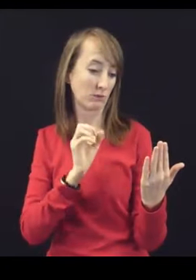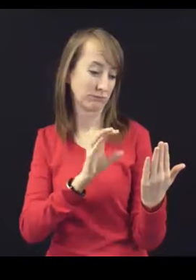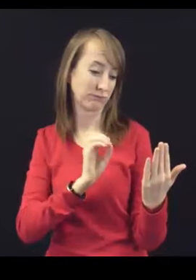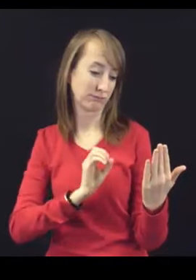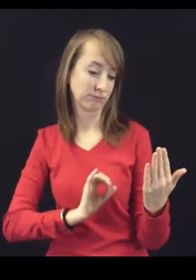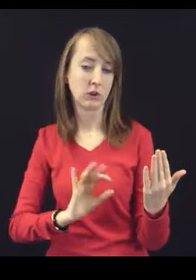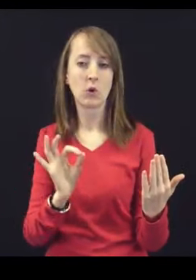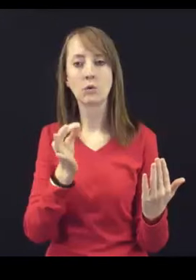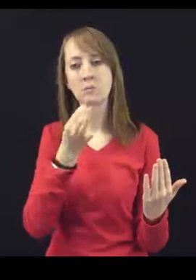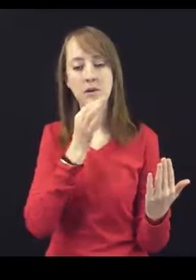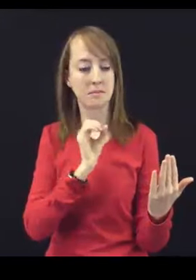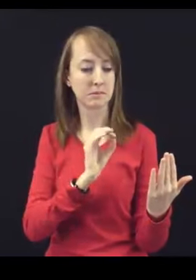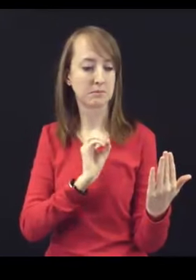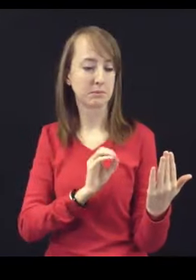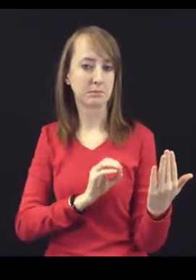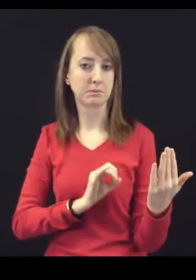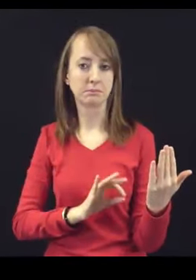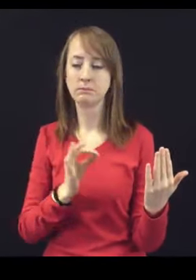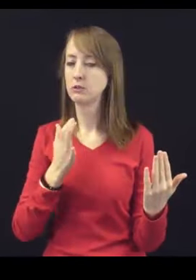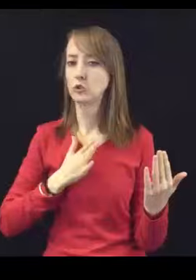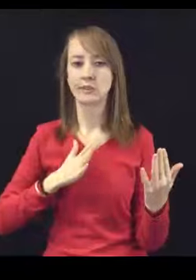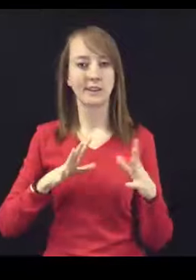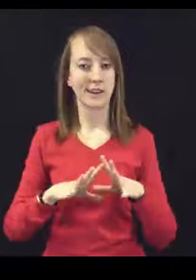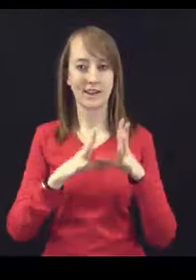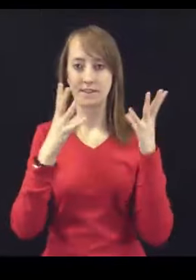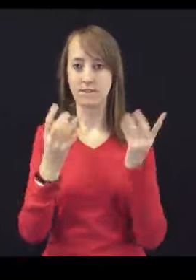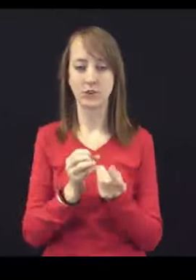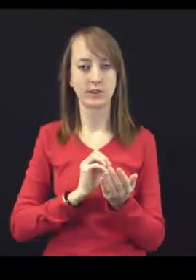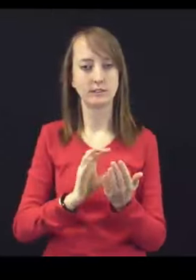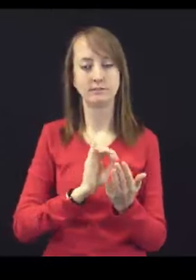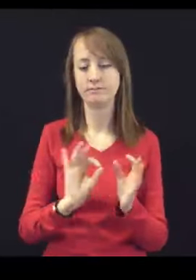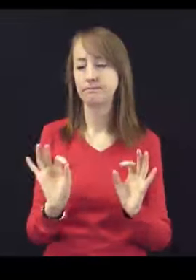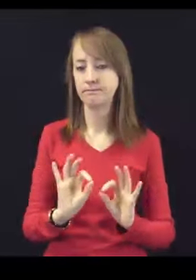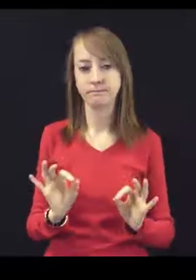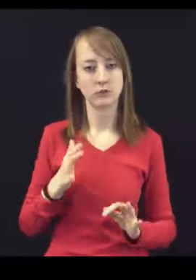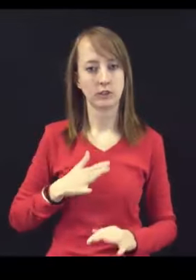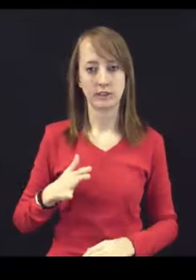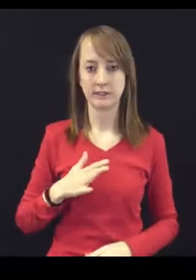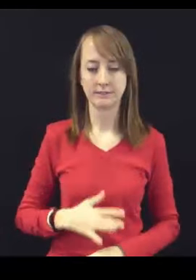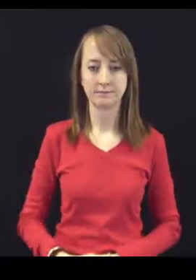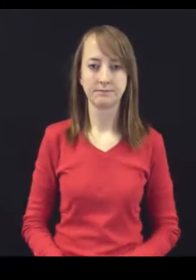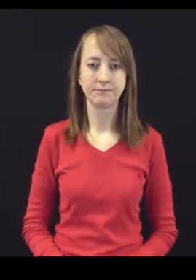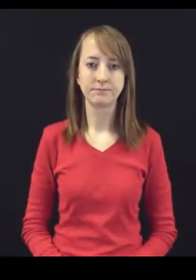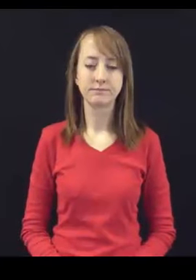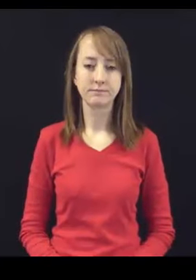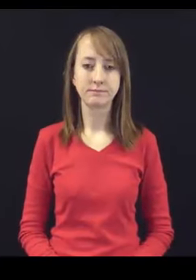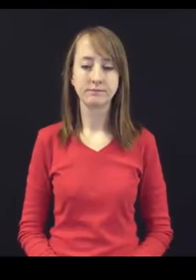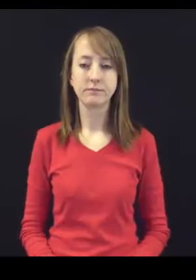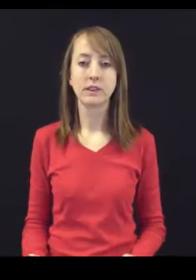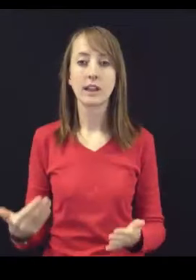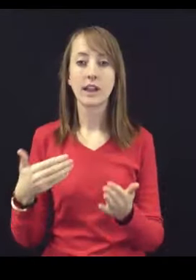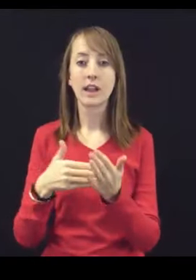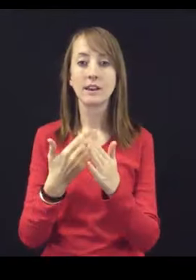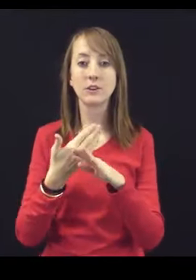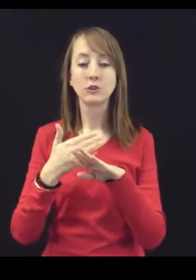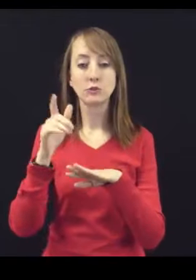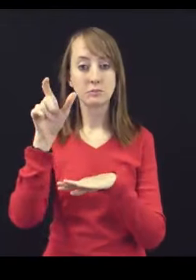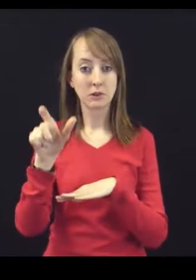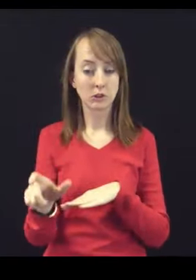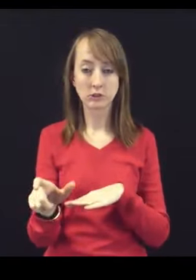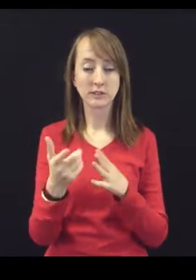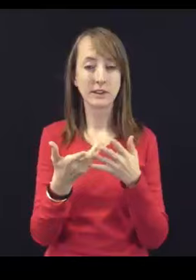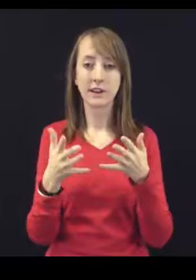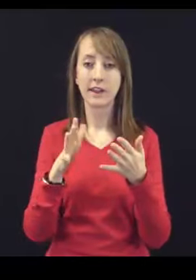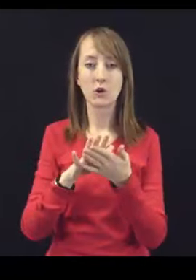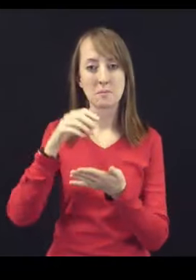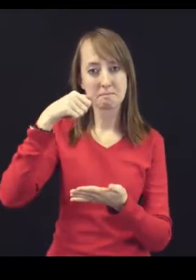list below will update with contacts that match your search criteria. Tapping on a contact selects and displays all of the contact information you have